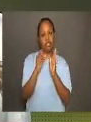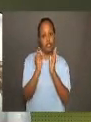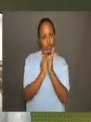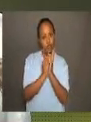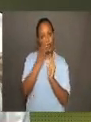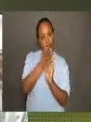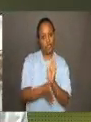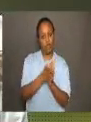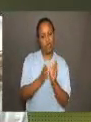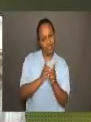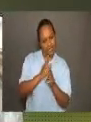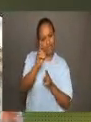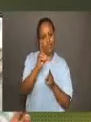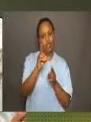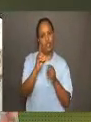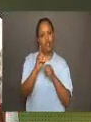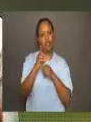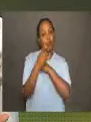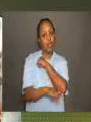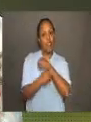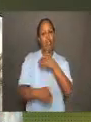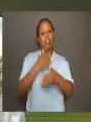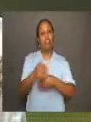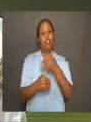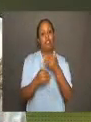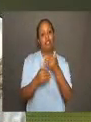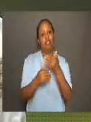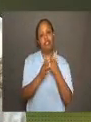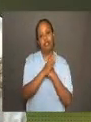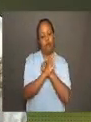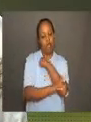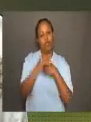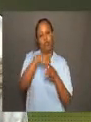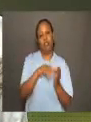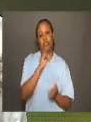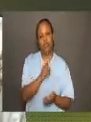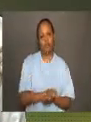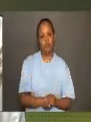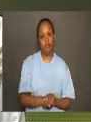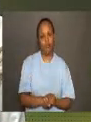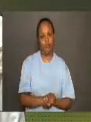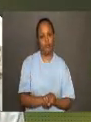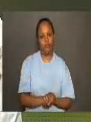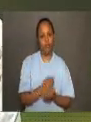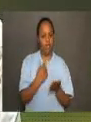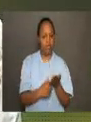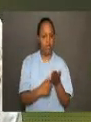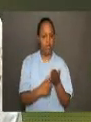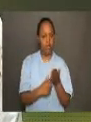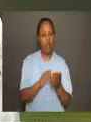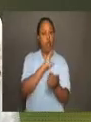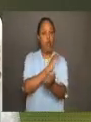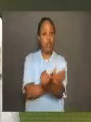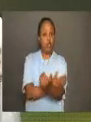and direct the political processes of the country. They can exercise their